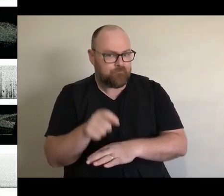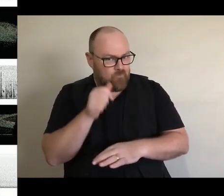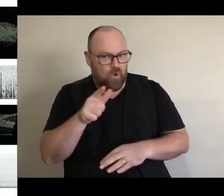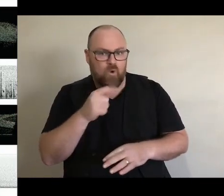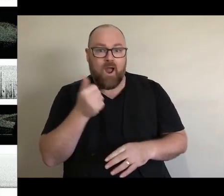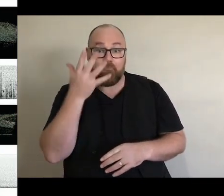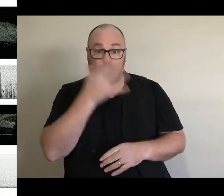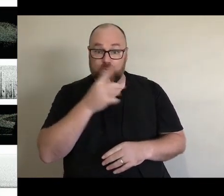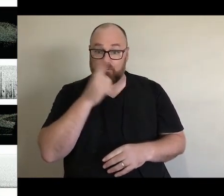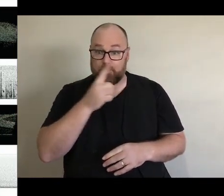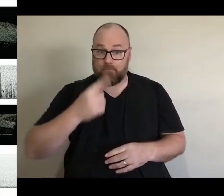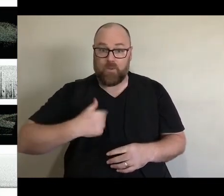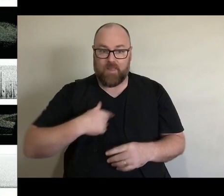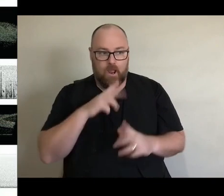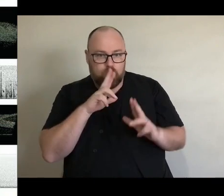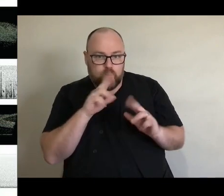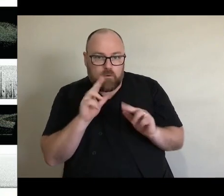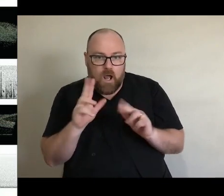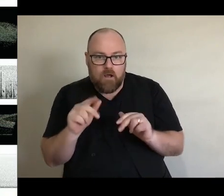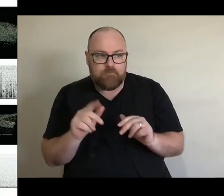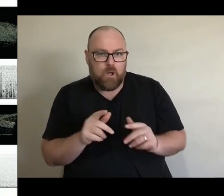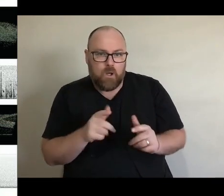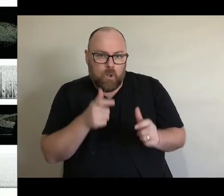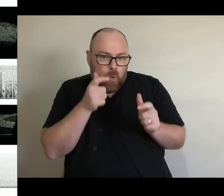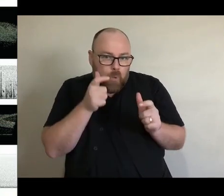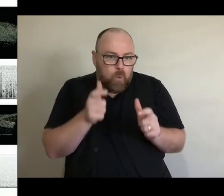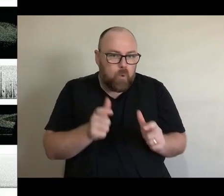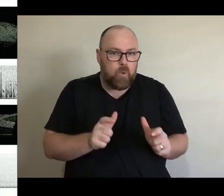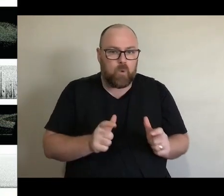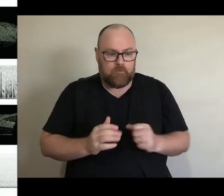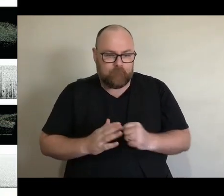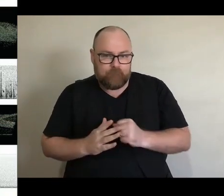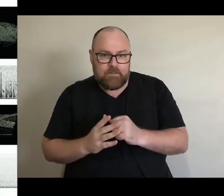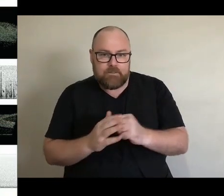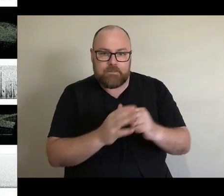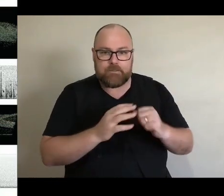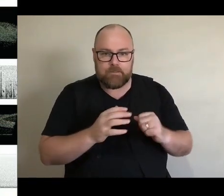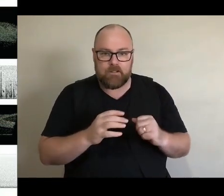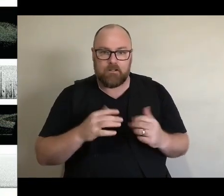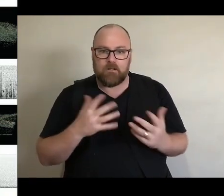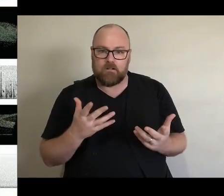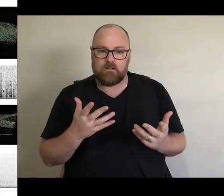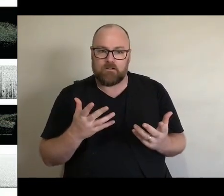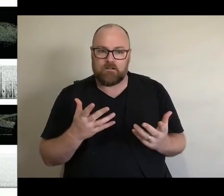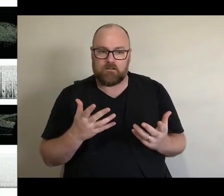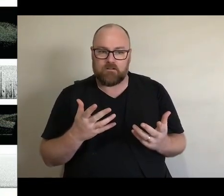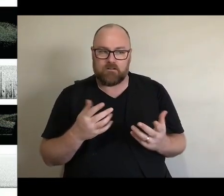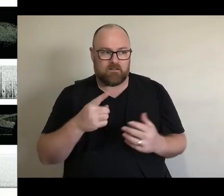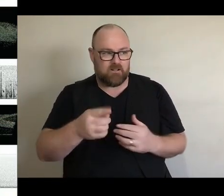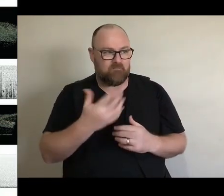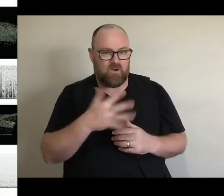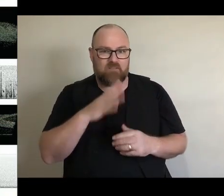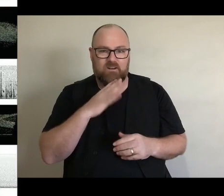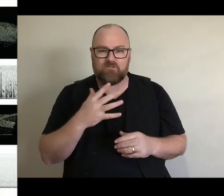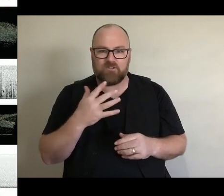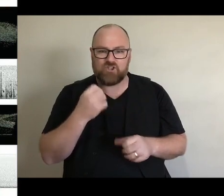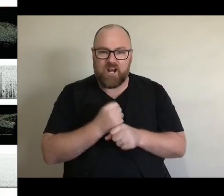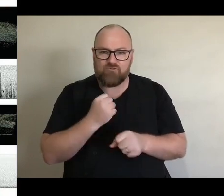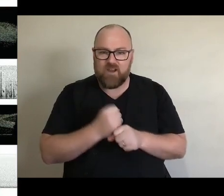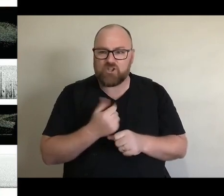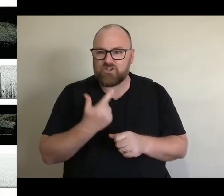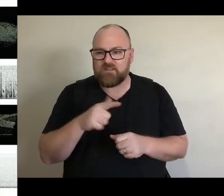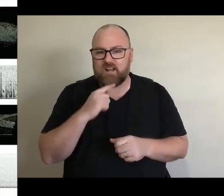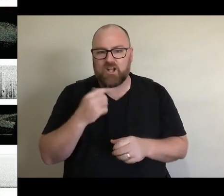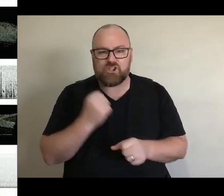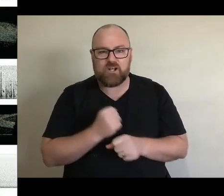landscape in what we could only call a 500 to 700 generation long design project